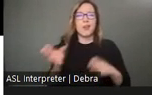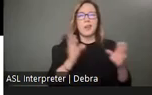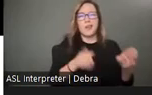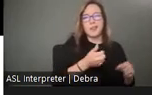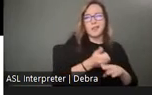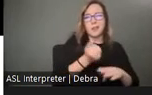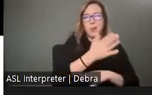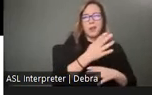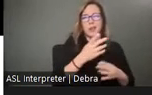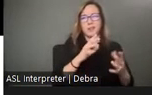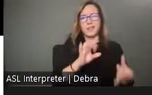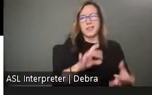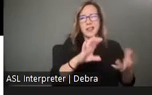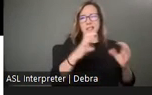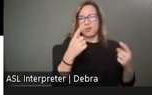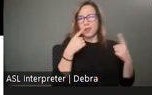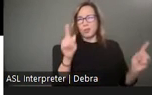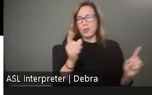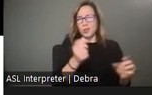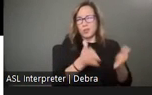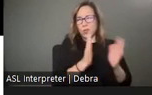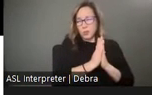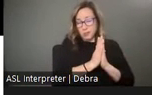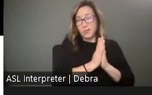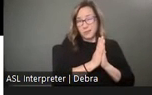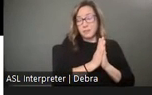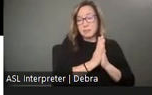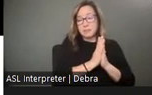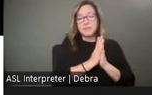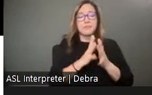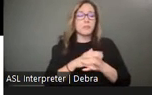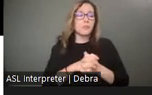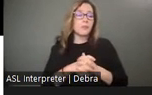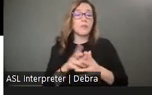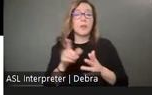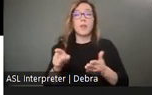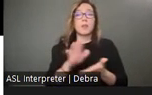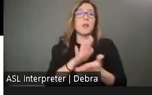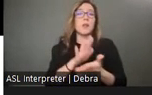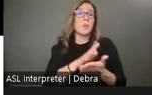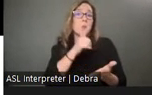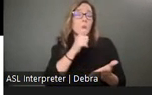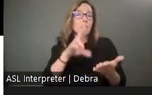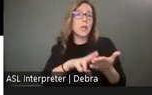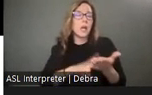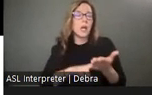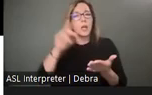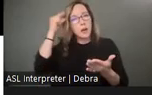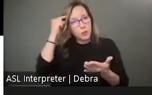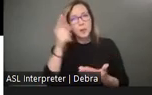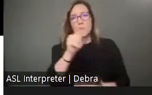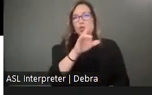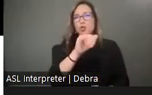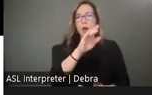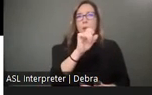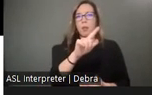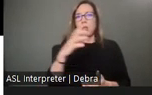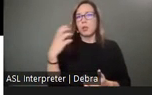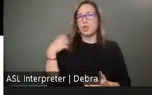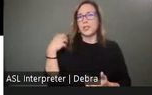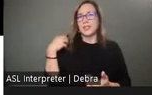disaster declaration request. This document is signed by the governor or tribal chief executive or their